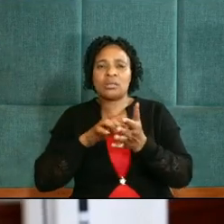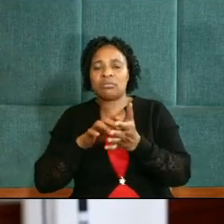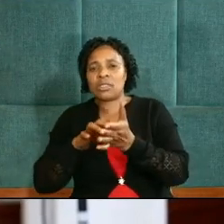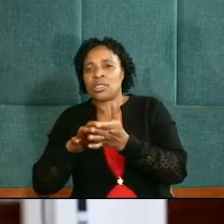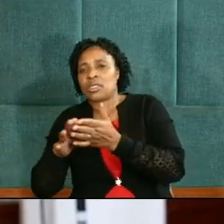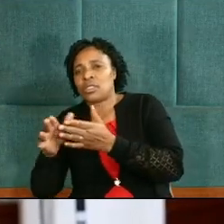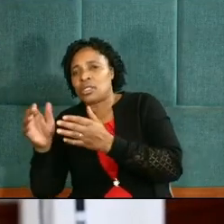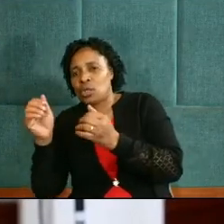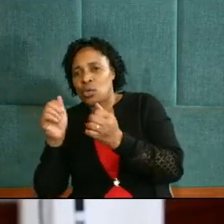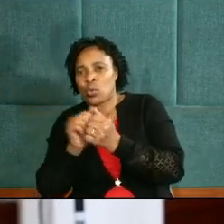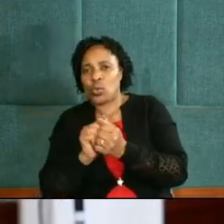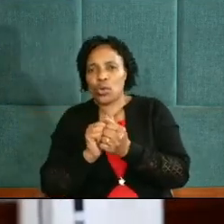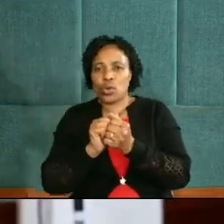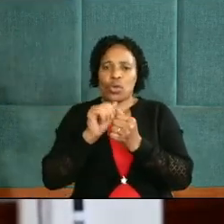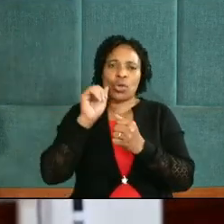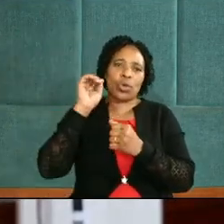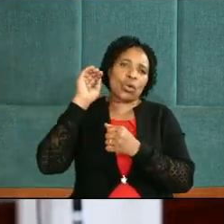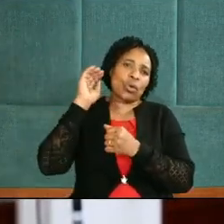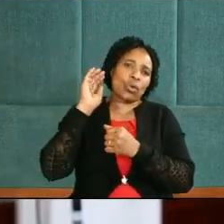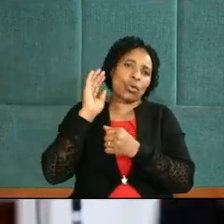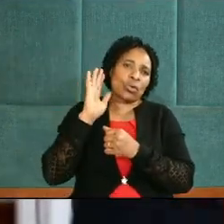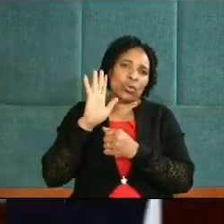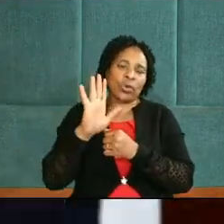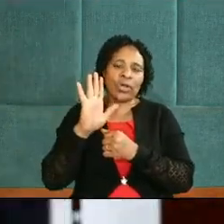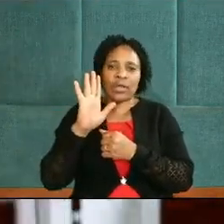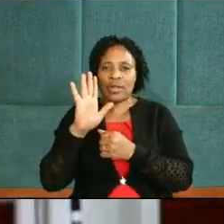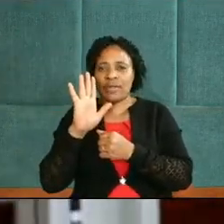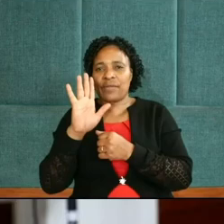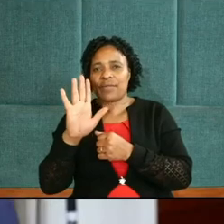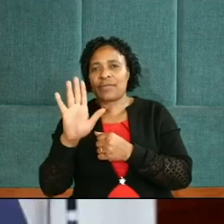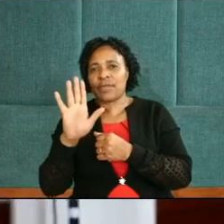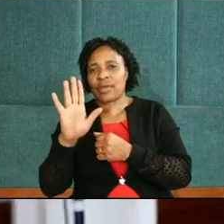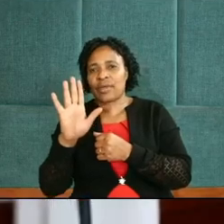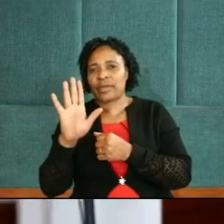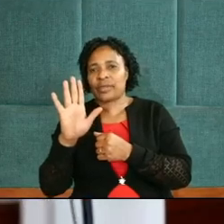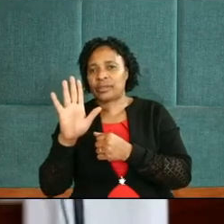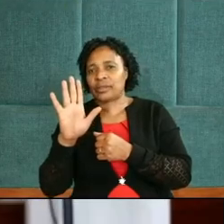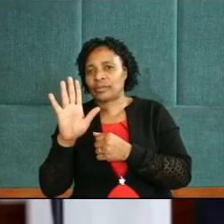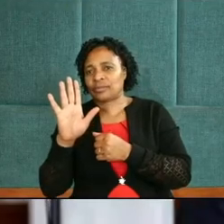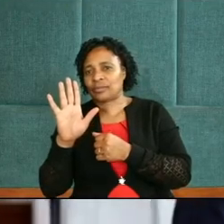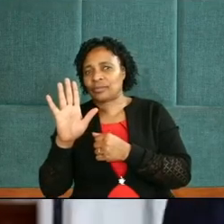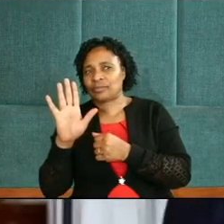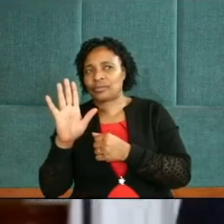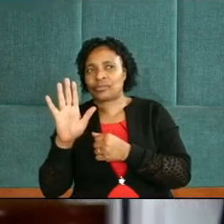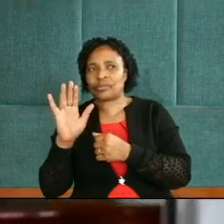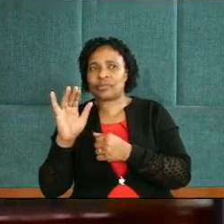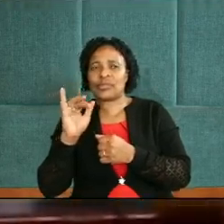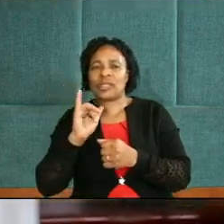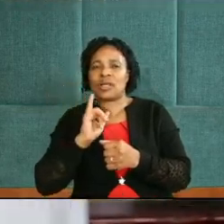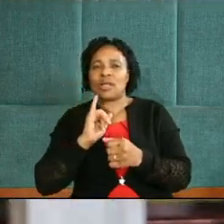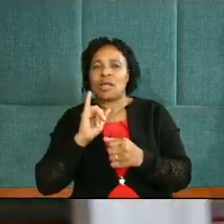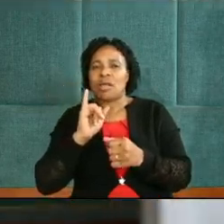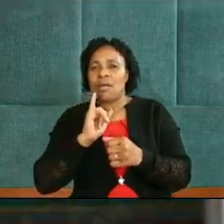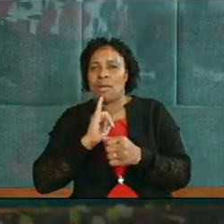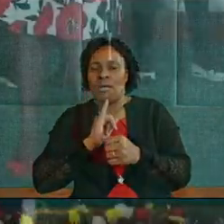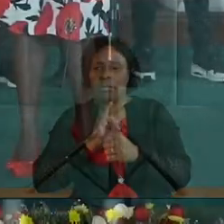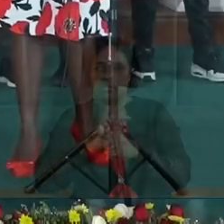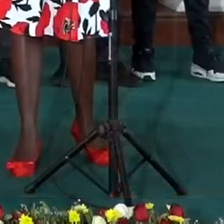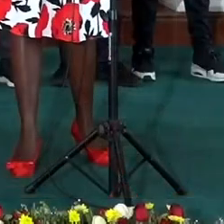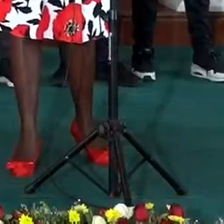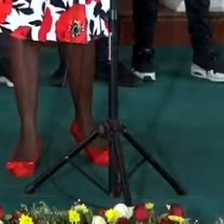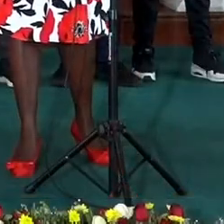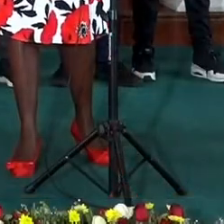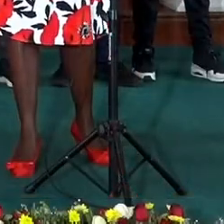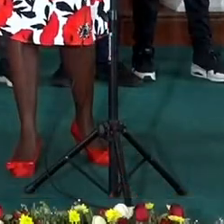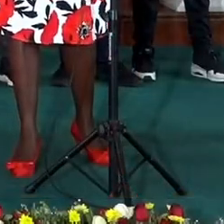on the balcony. Come. It's a long walk. Come. God bless you. God bless you. God bless you. God bless you. I see you coming. God bless you. I see you